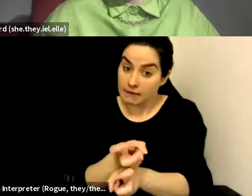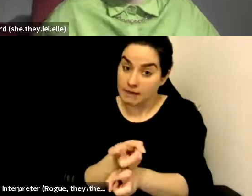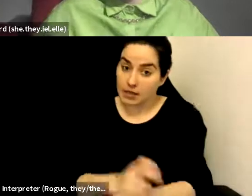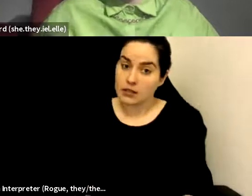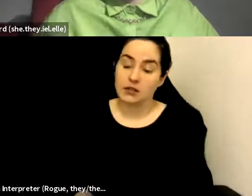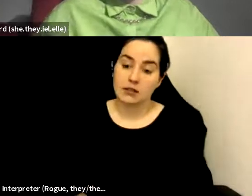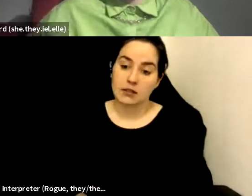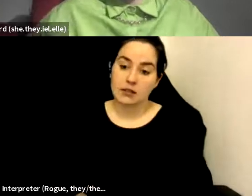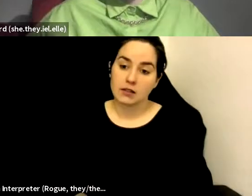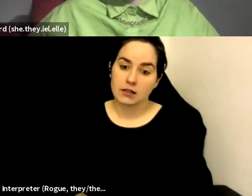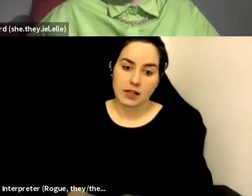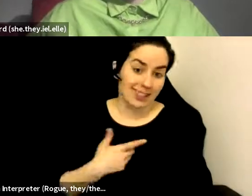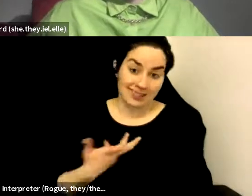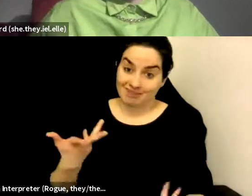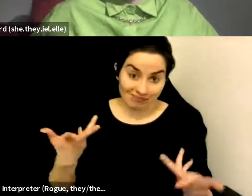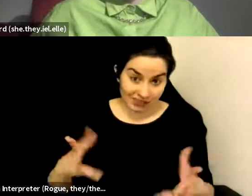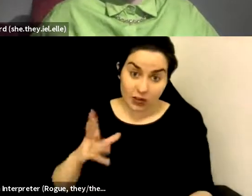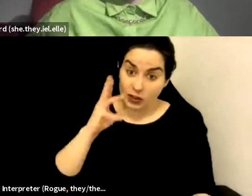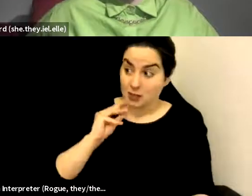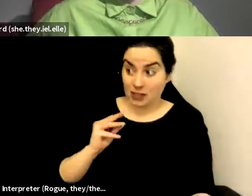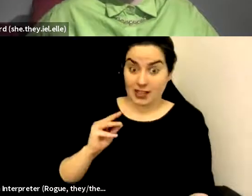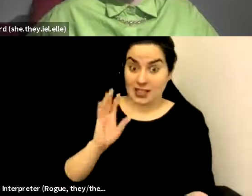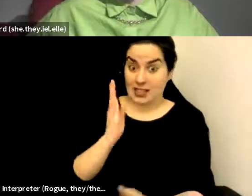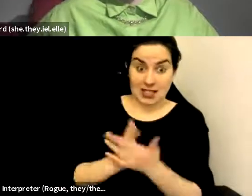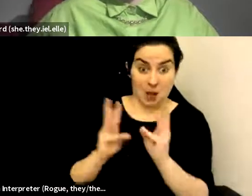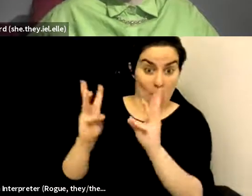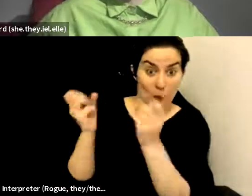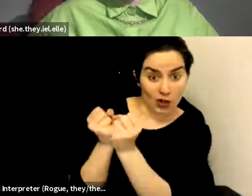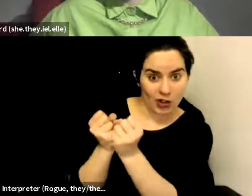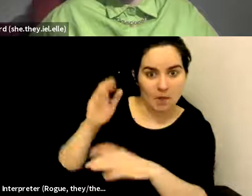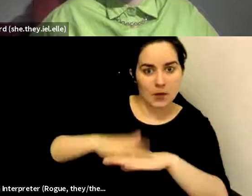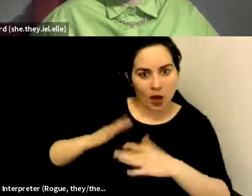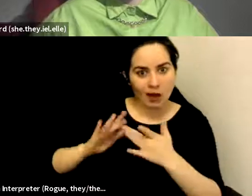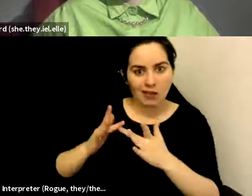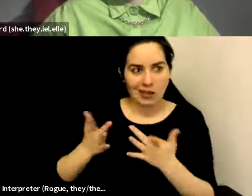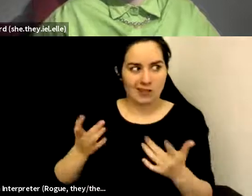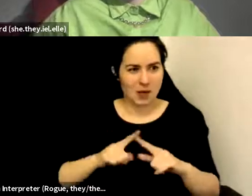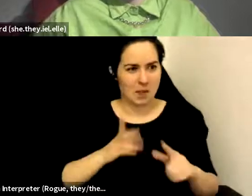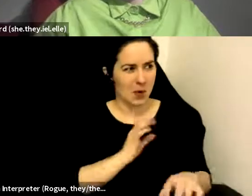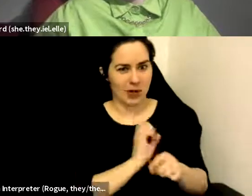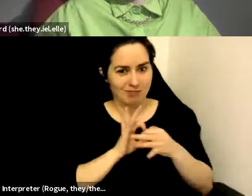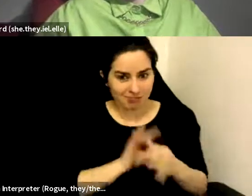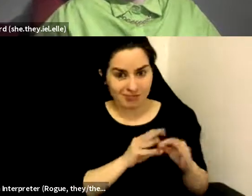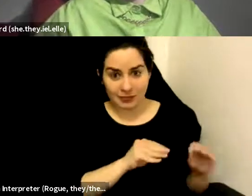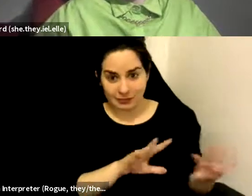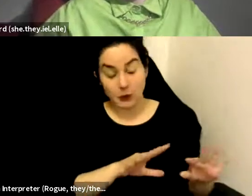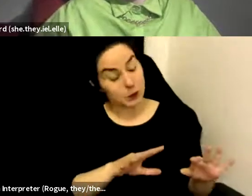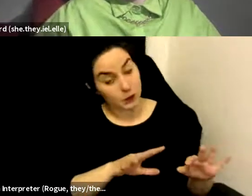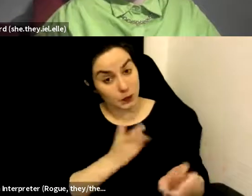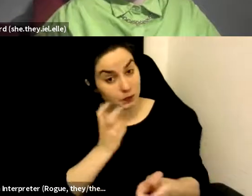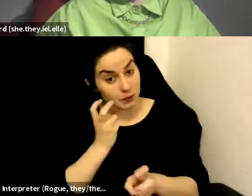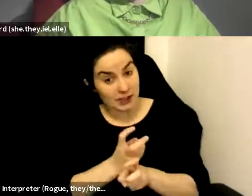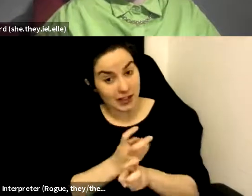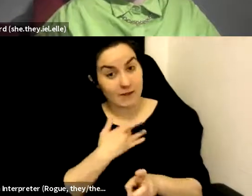I've had to do workshops online for some of my work, and my work is so land-based. So it's been tricky to feel